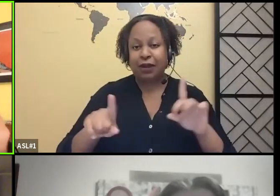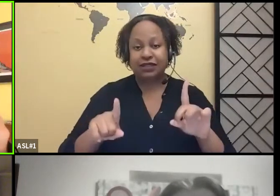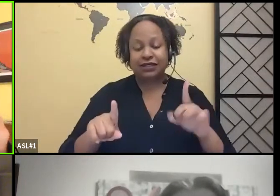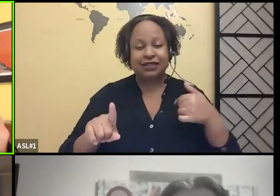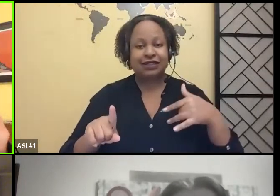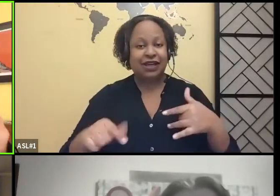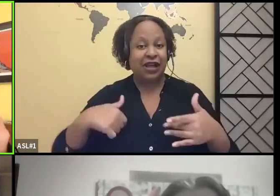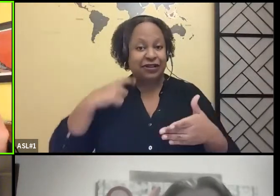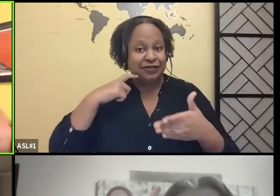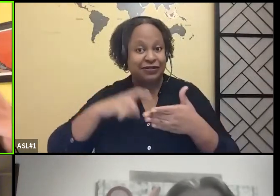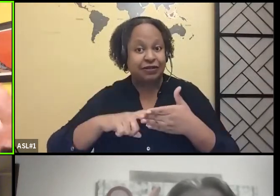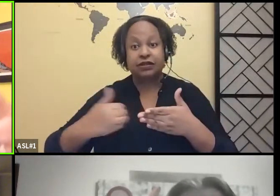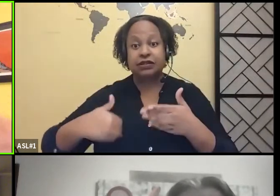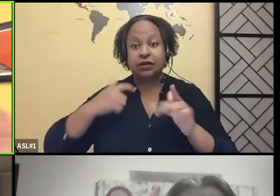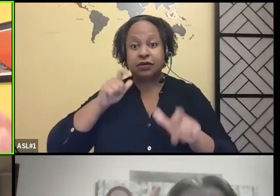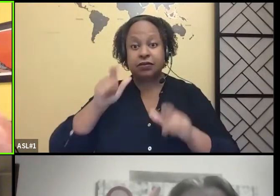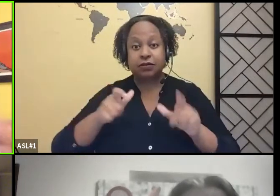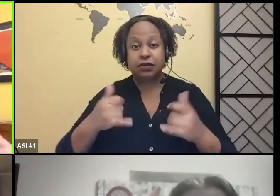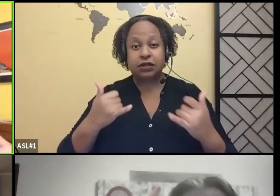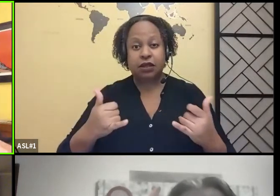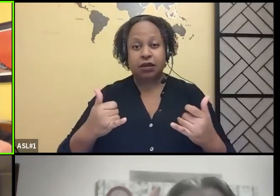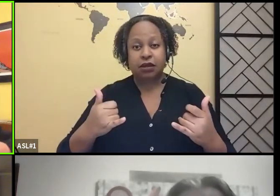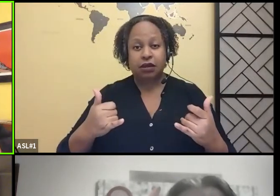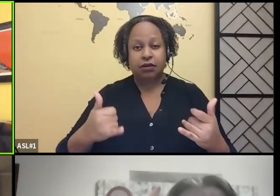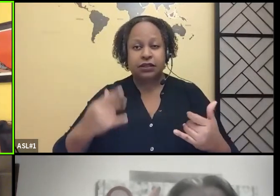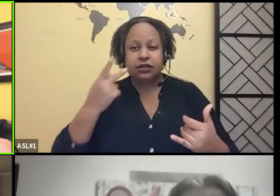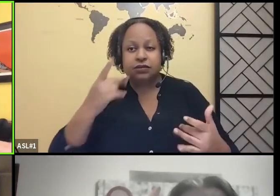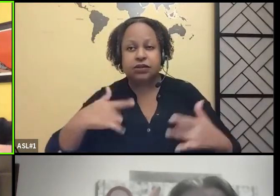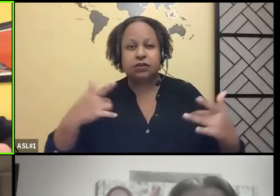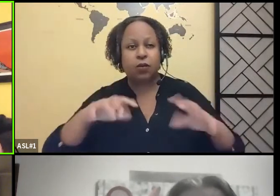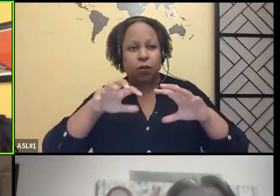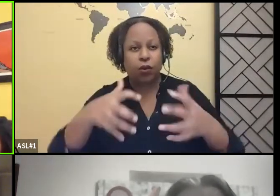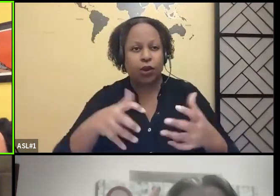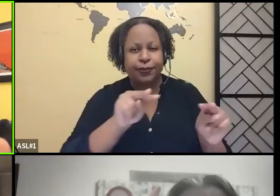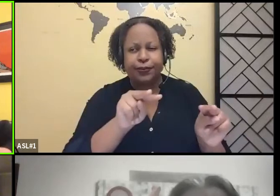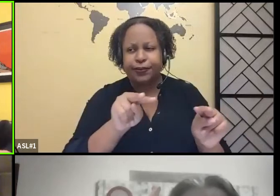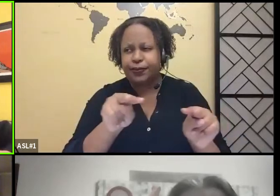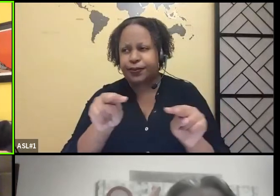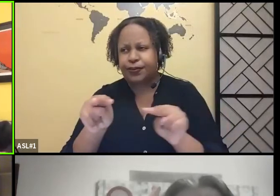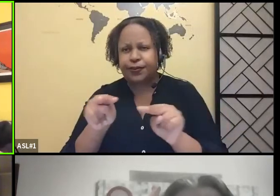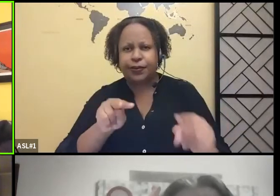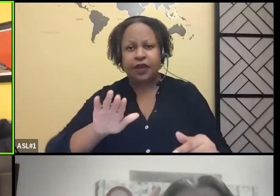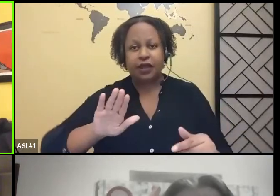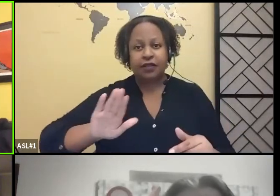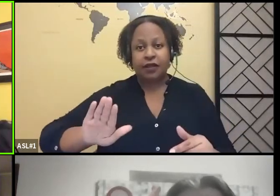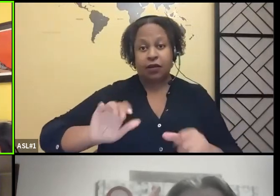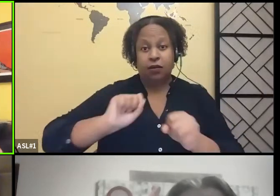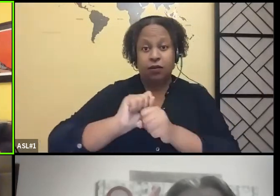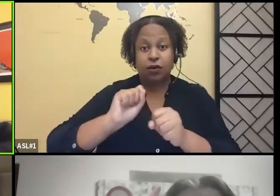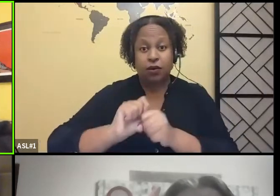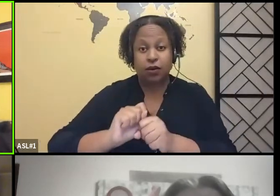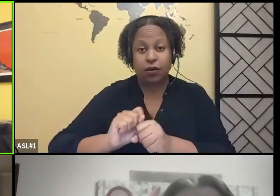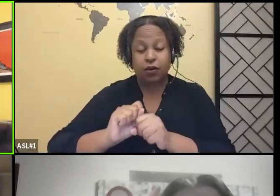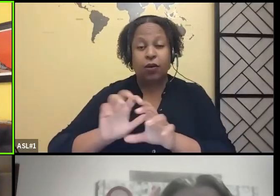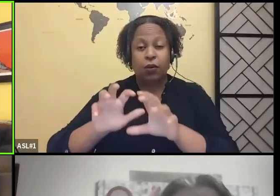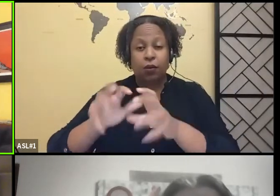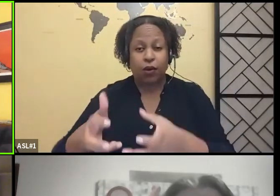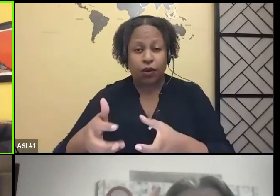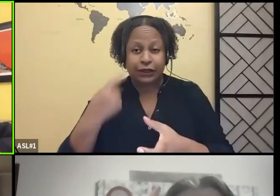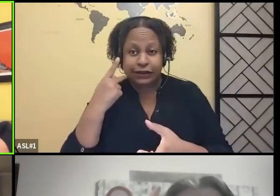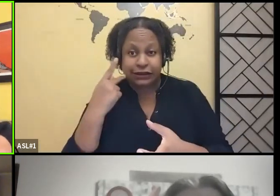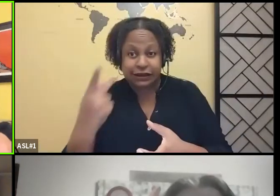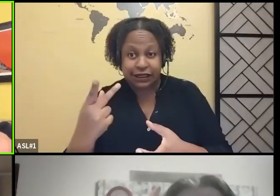absolute attention to what is going on in the world in which they're working, and then thinking really